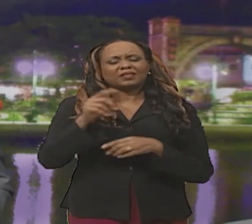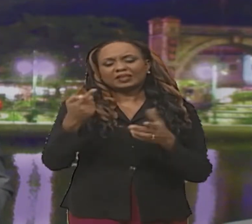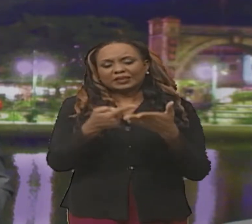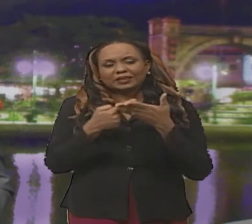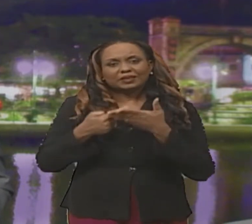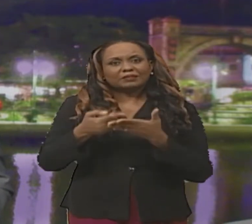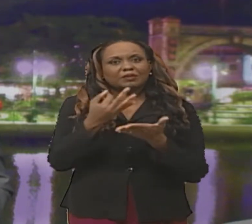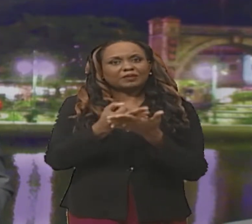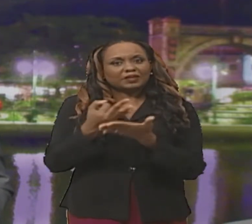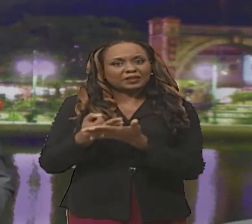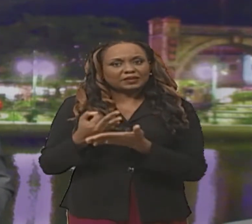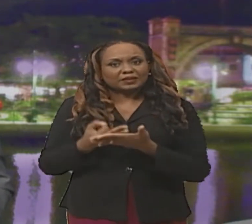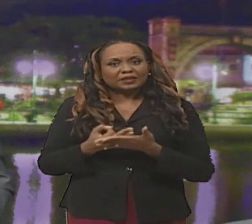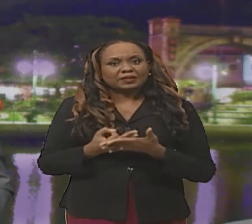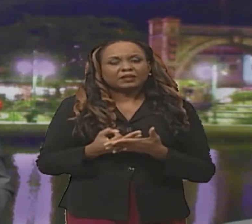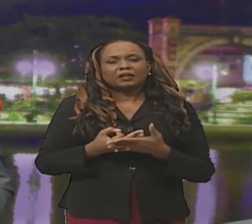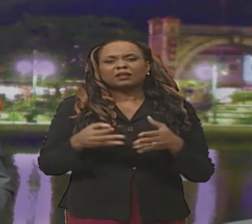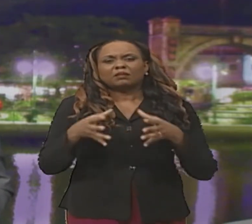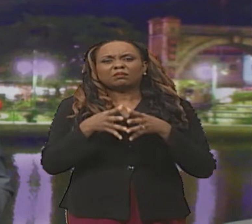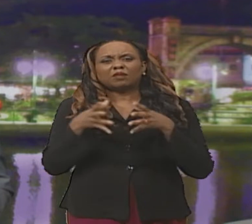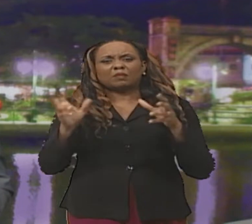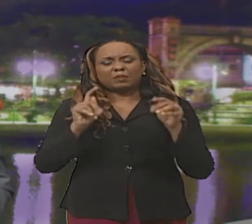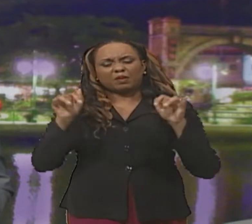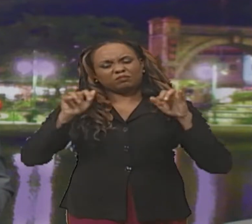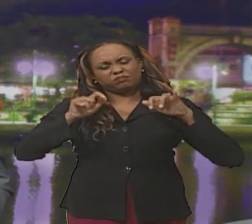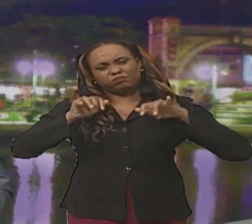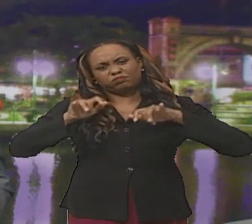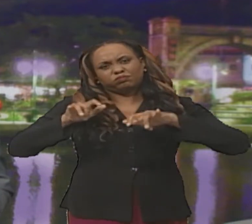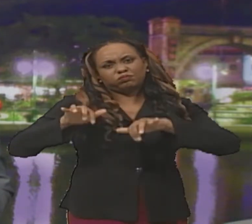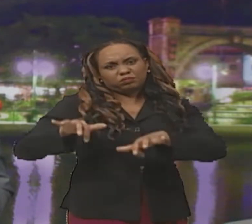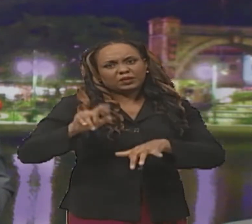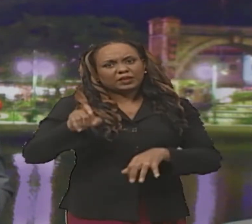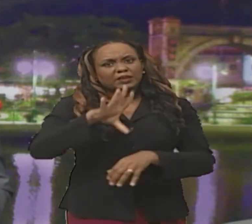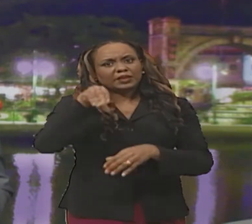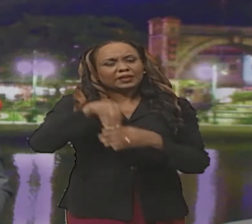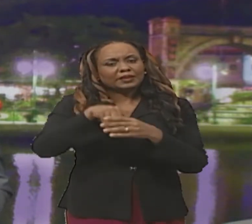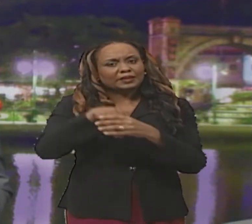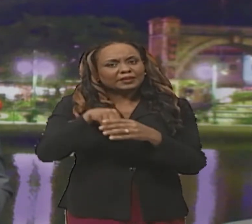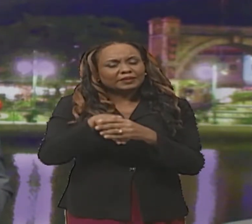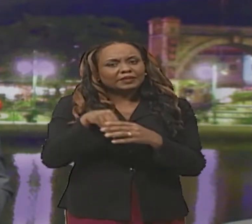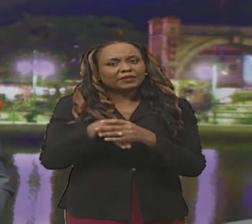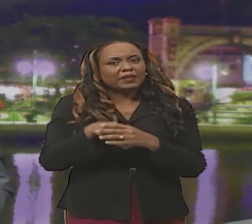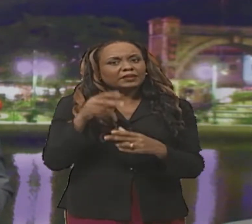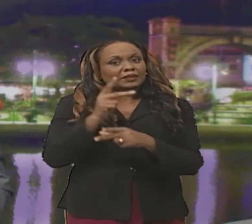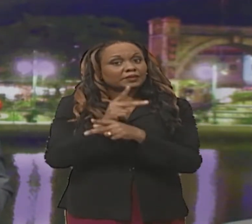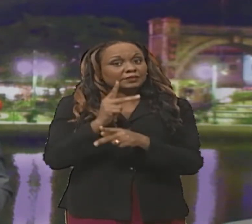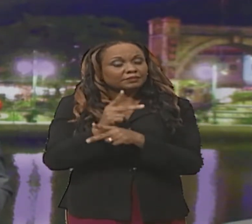was held under the theme, Proceed with Caution, Investing in Uncertain Times.